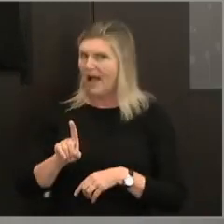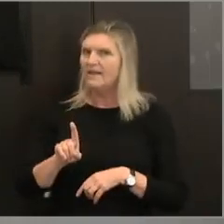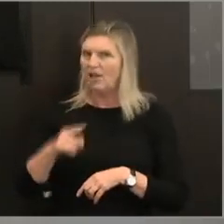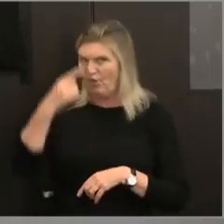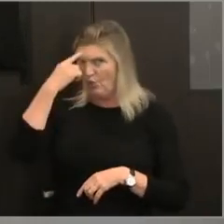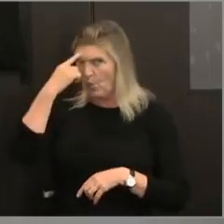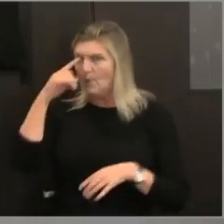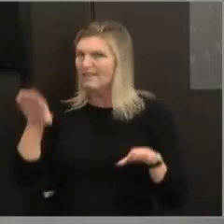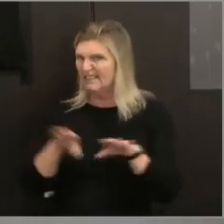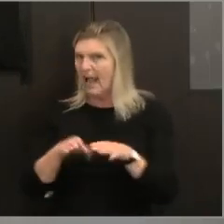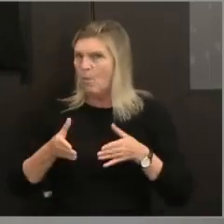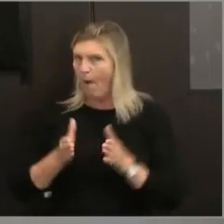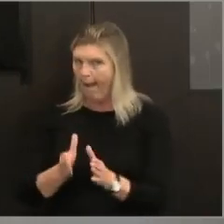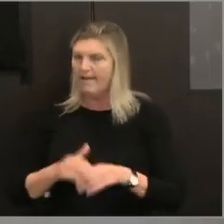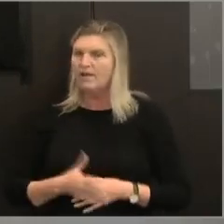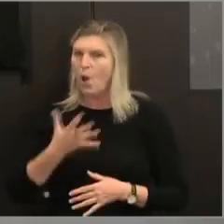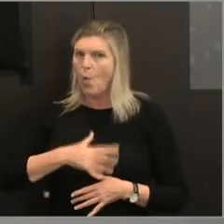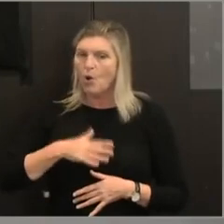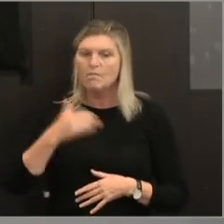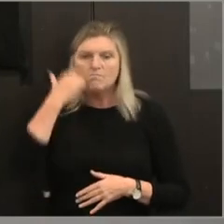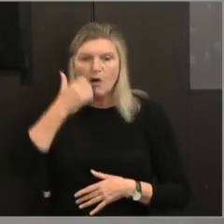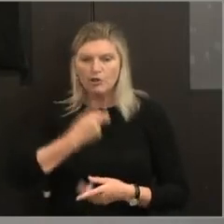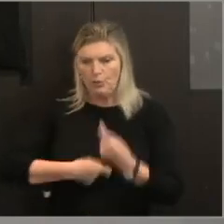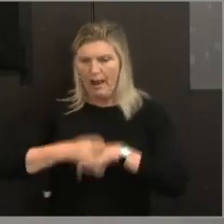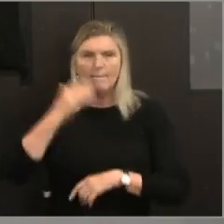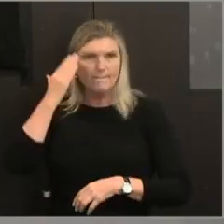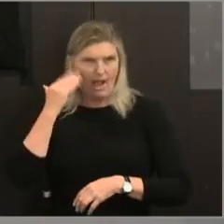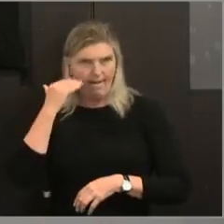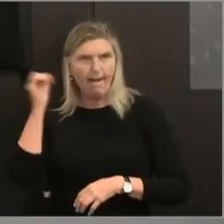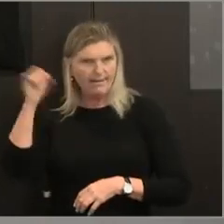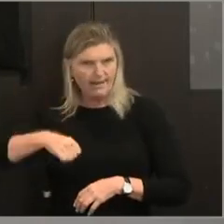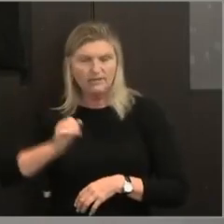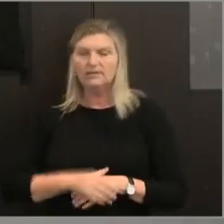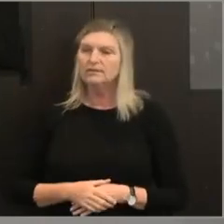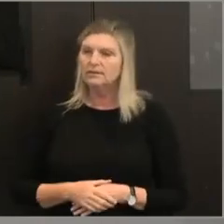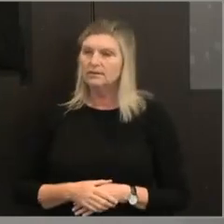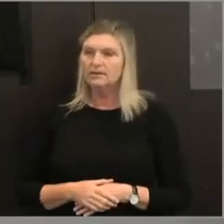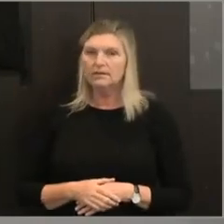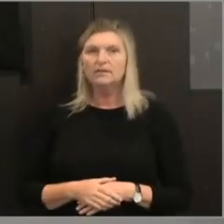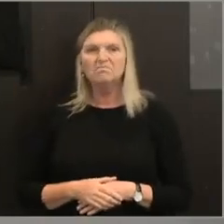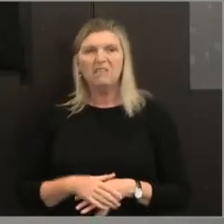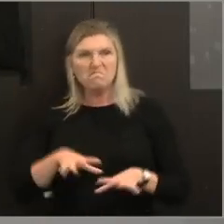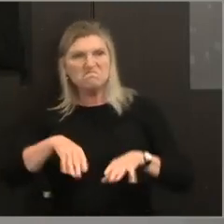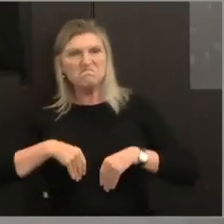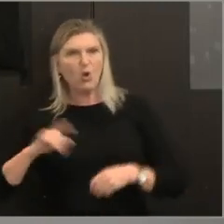assimilative intentions. They also assumed the same authority to take Māori children from their